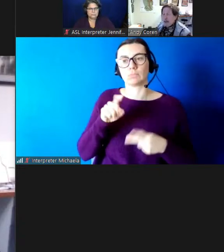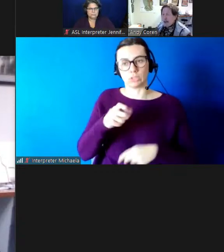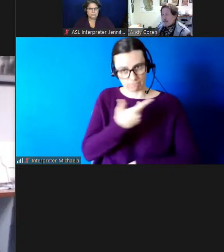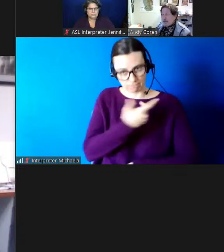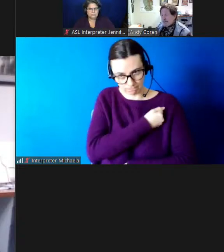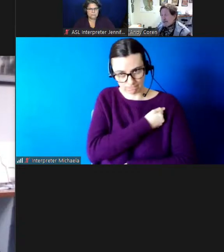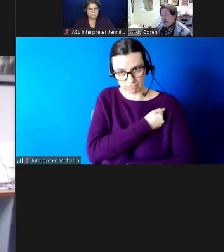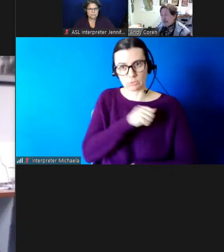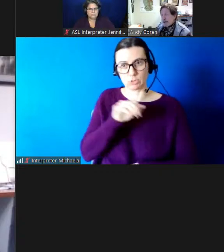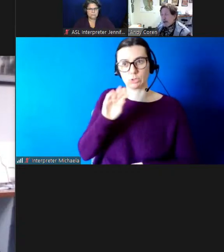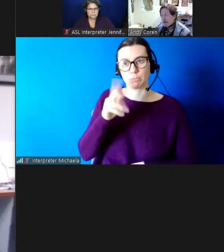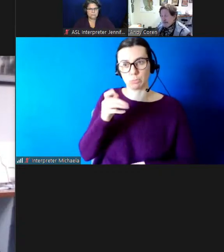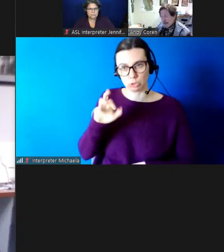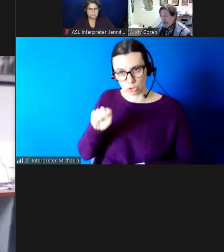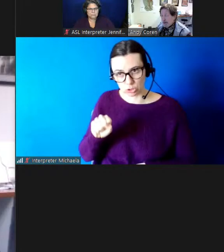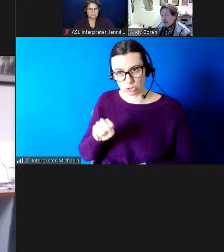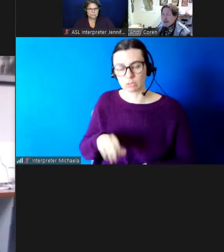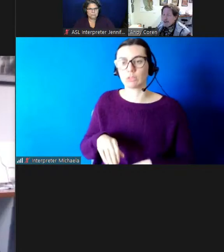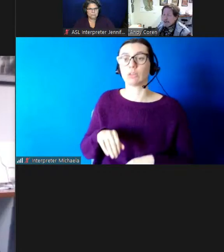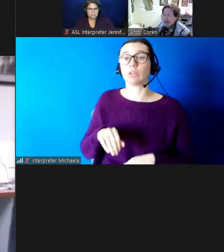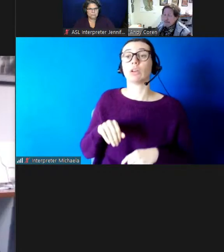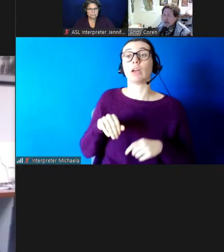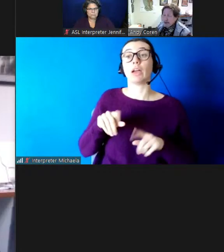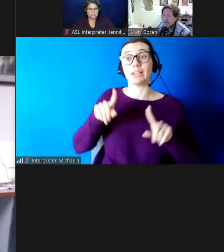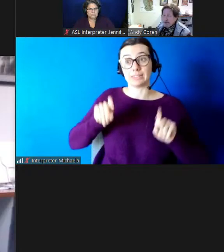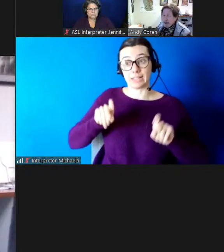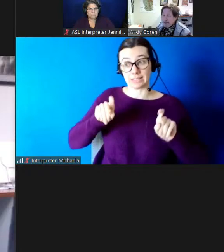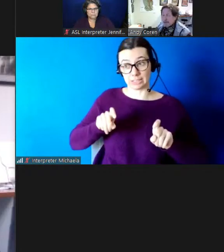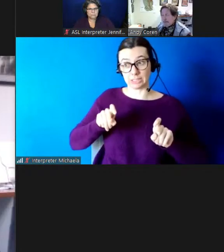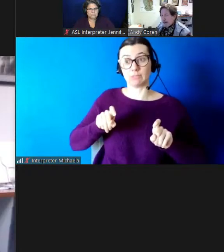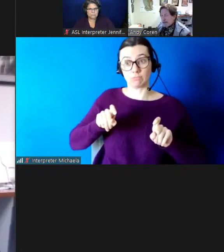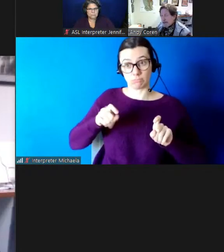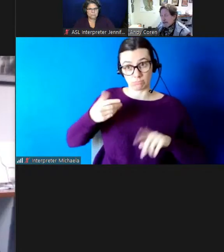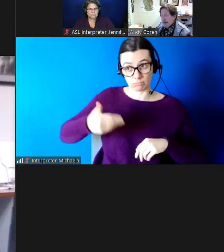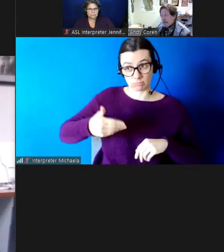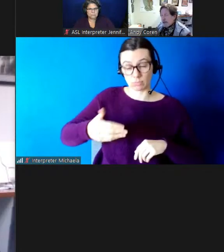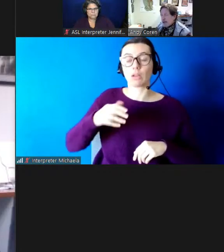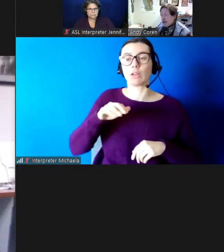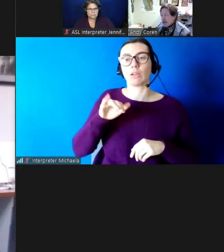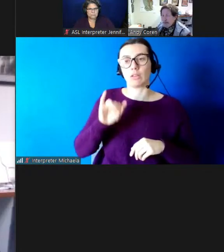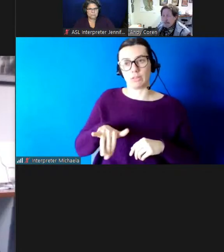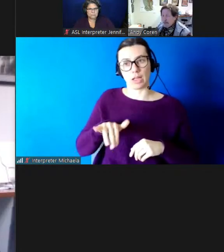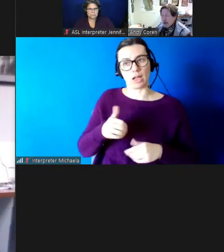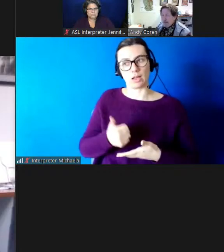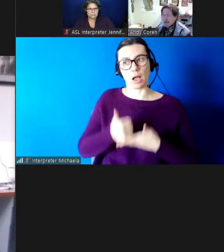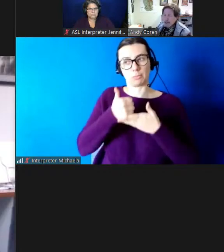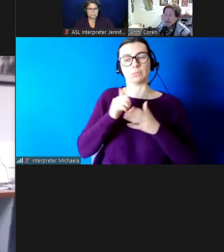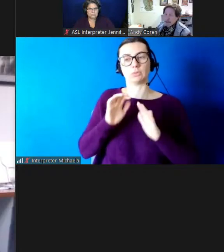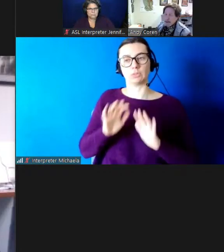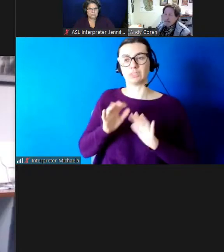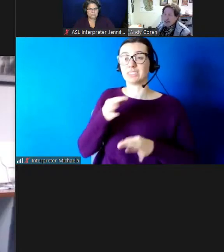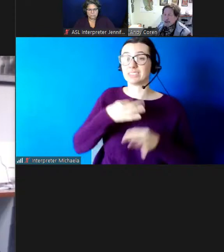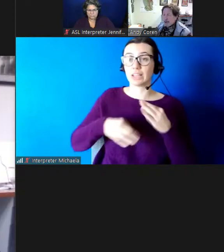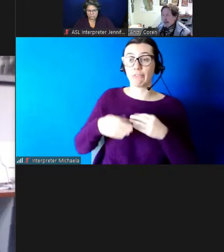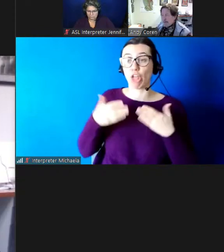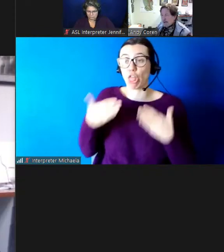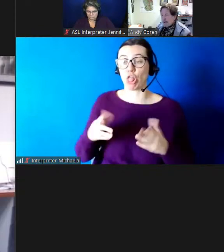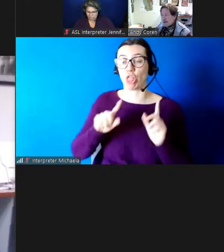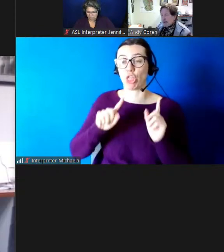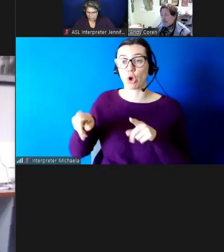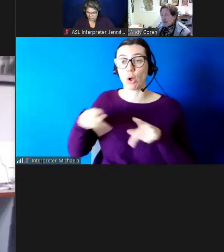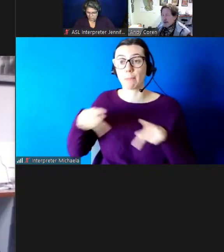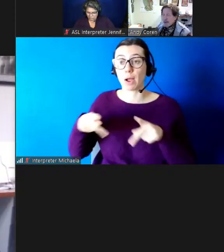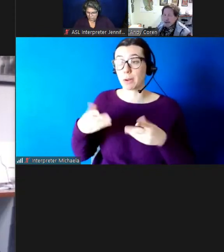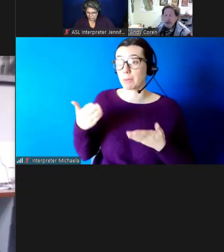tested helps you protect other people instead of going to parties and passing it around. You may be well protected, but your neighbor,